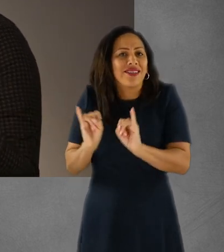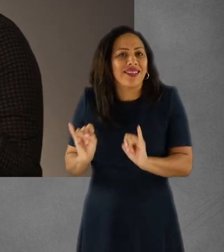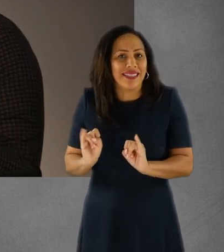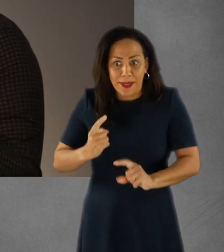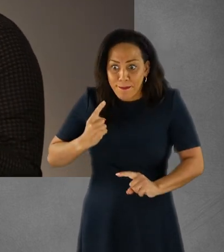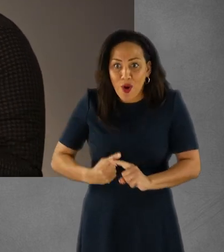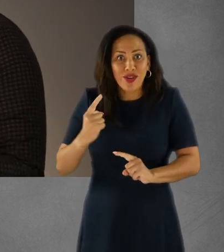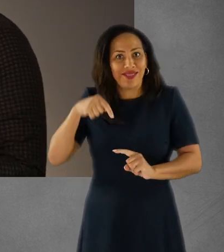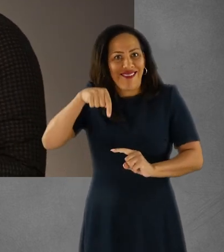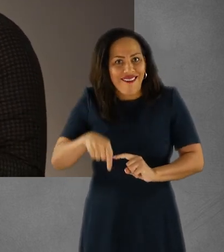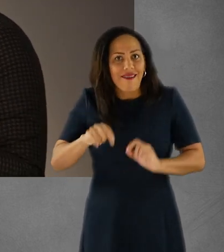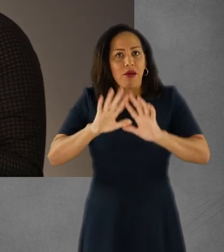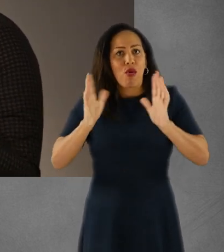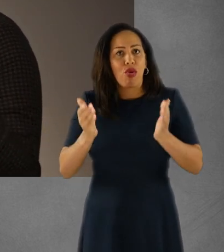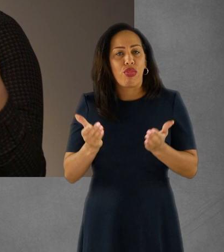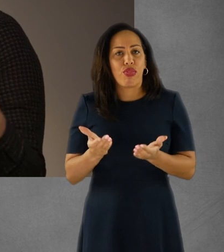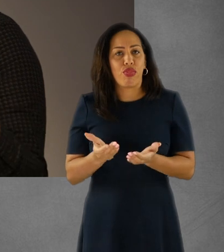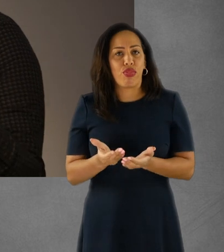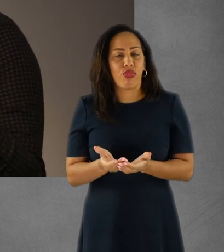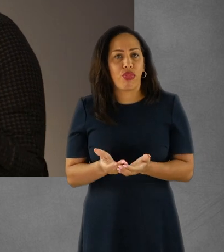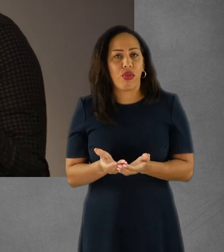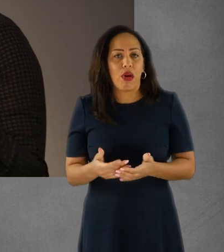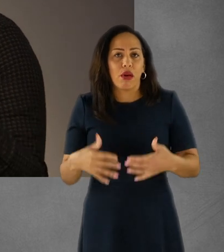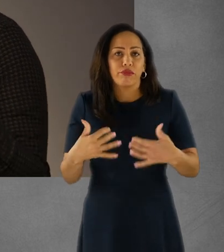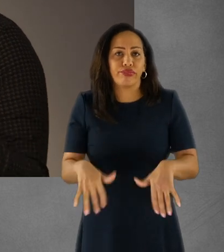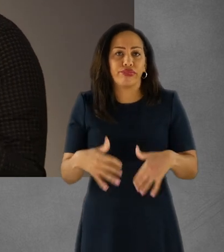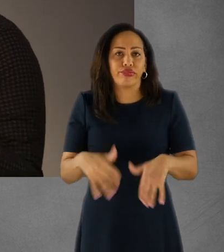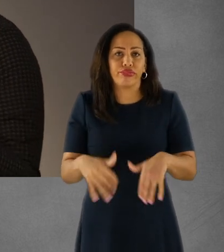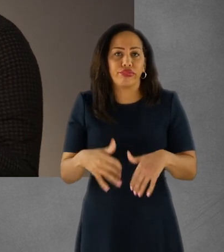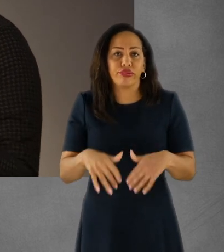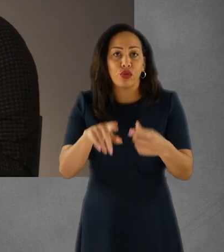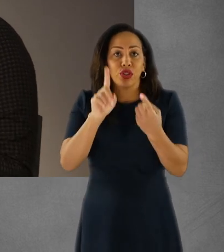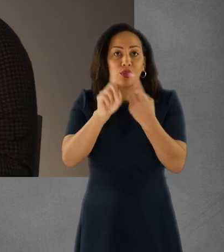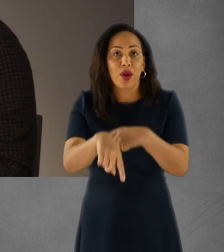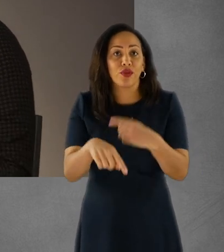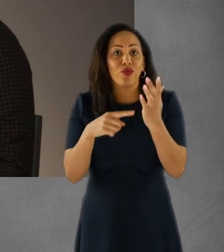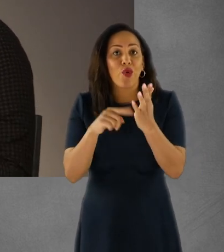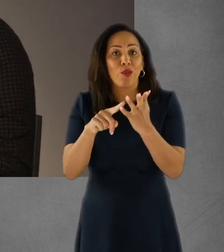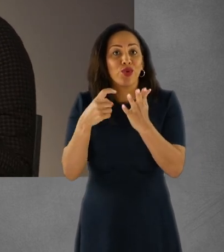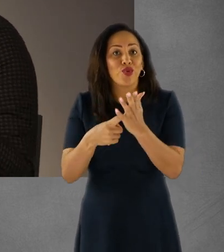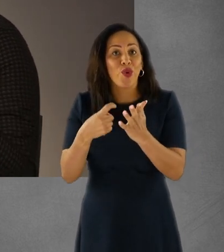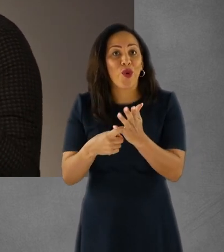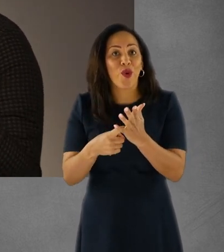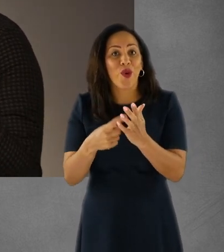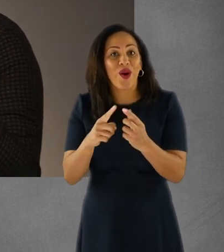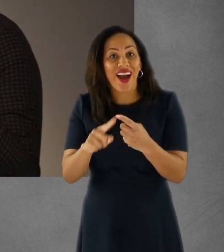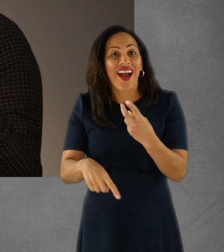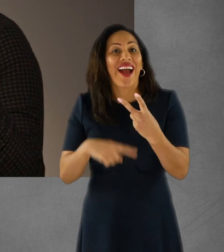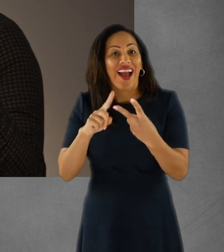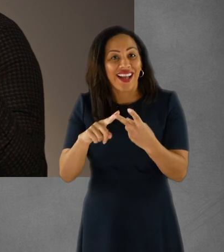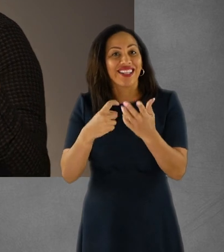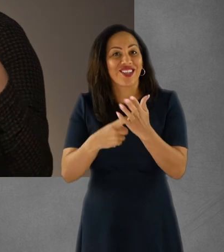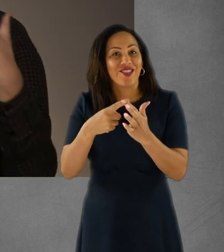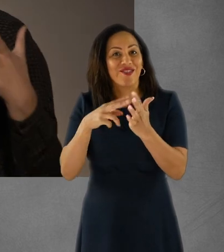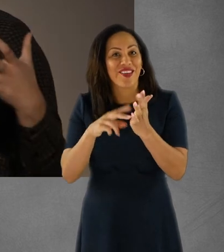emergency on Earth. And the most extraordinary response came from Tuur and Revital, which